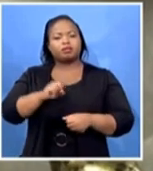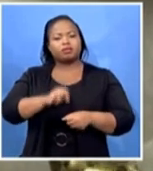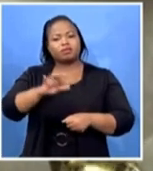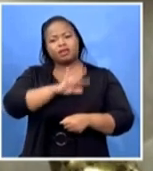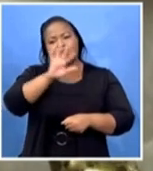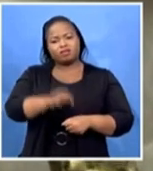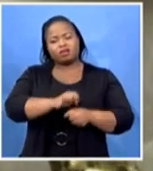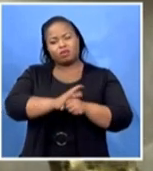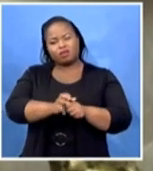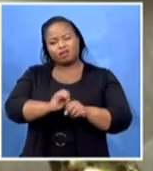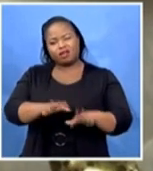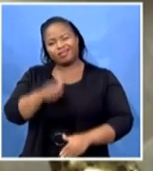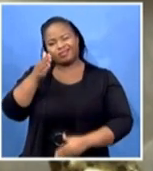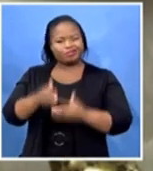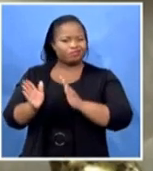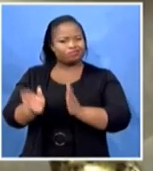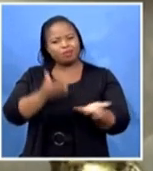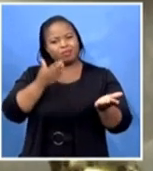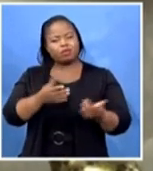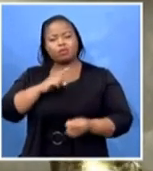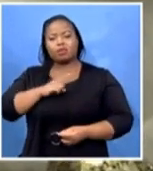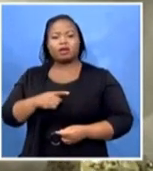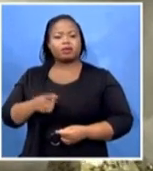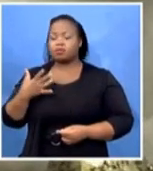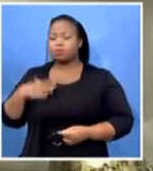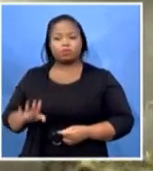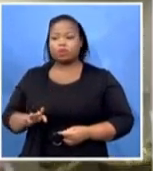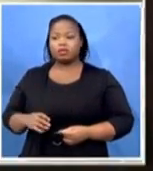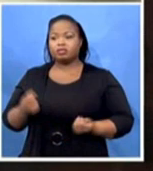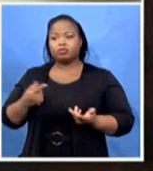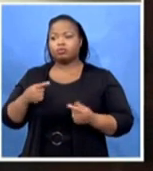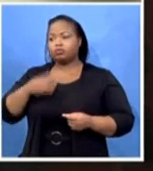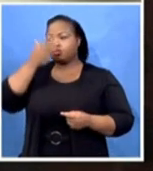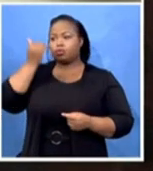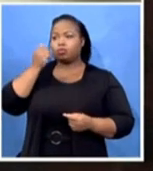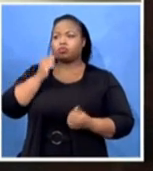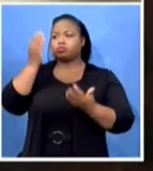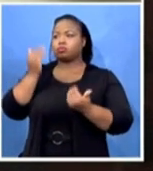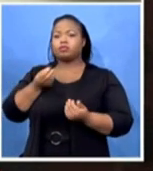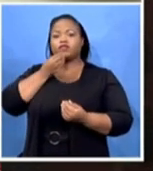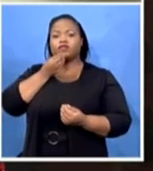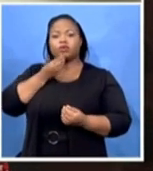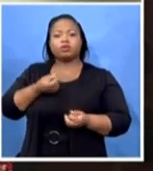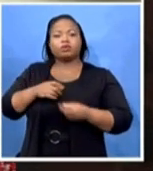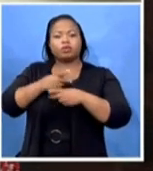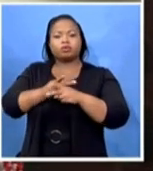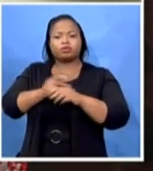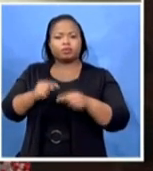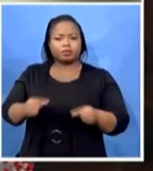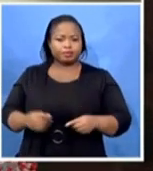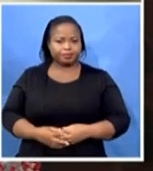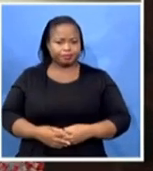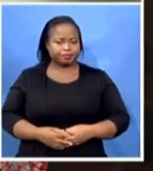state where we can't even be able to produce enough food for our country. We're talking about smallholder